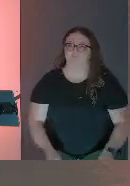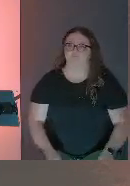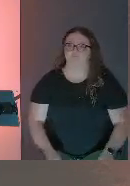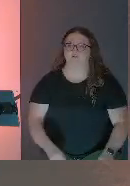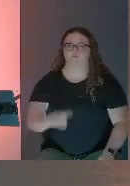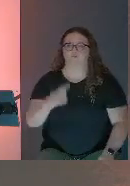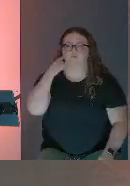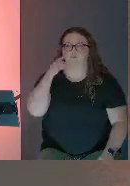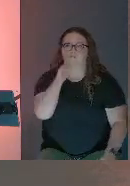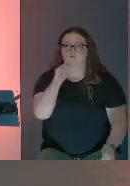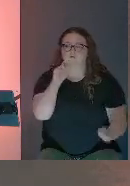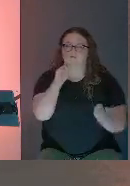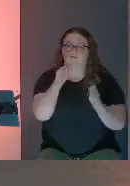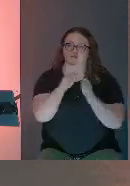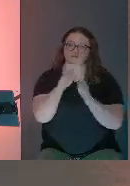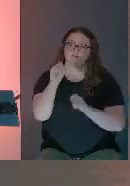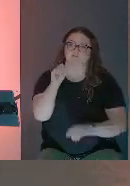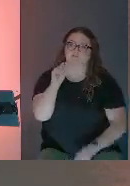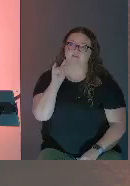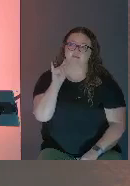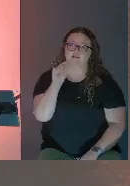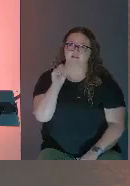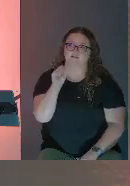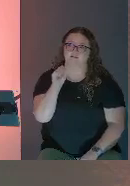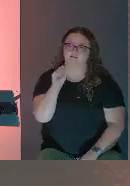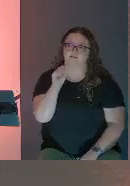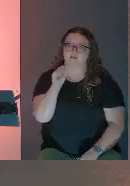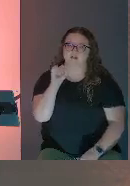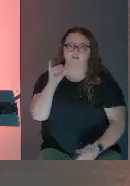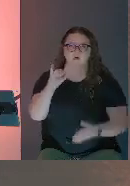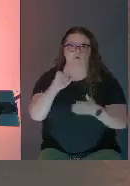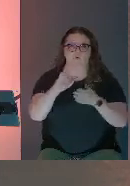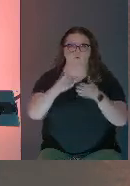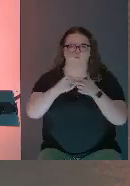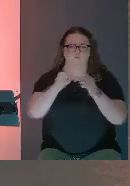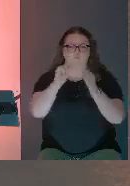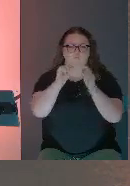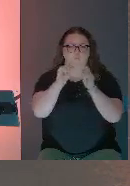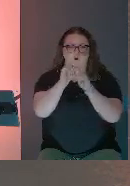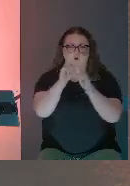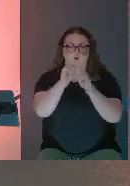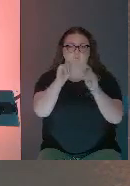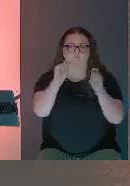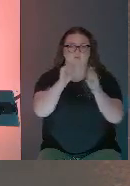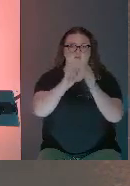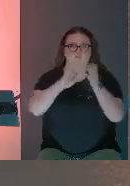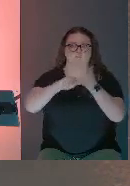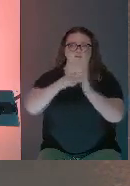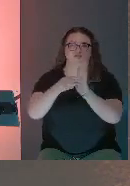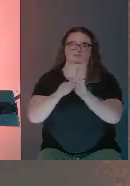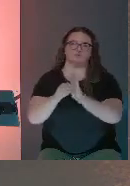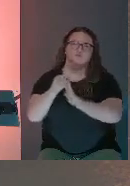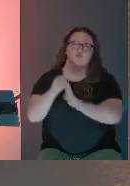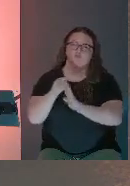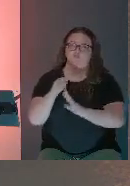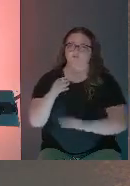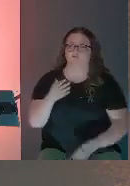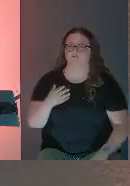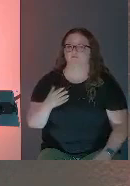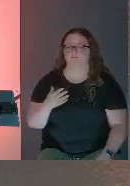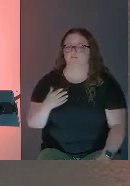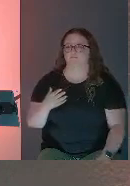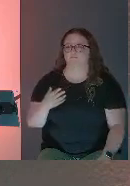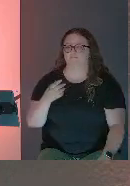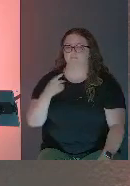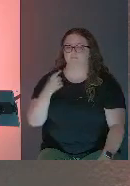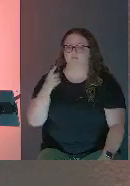for the perfecting of the saints. What that word perfection means, to mature us, to grow us up, church. God desires for